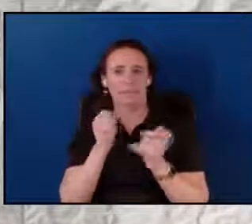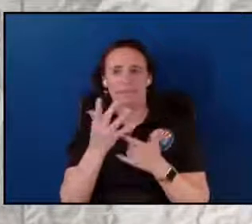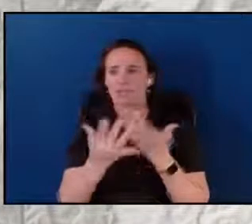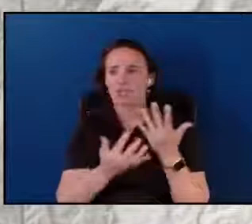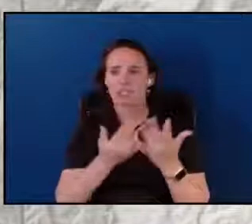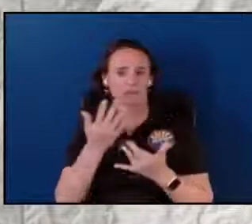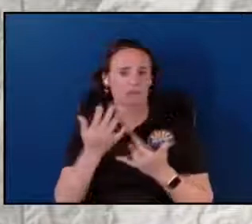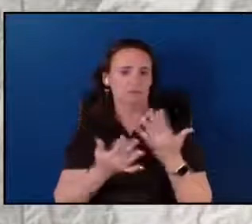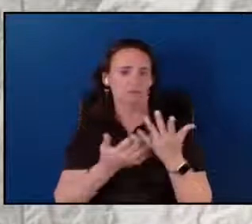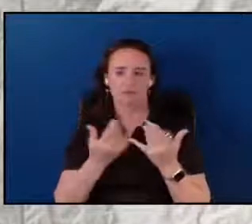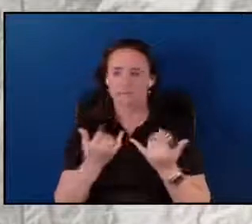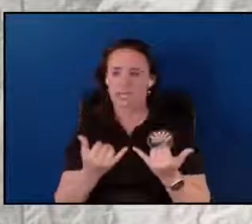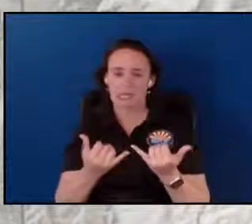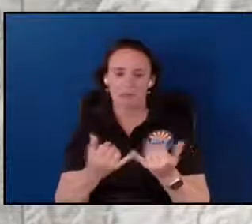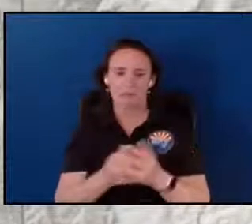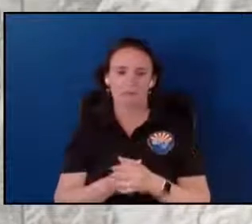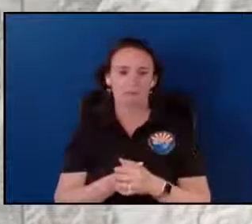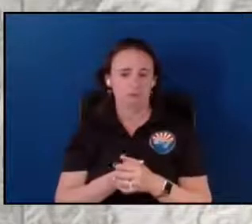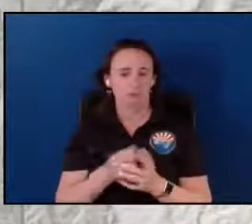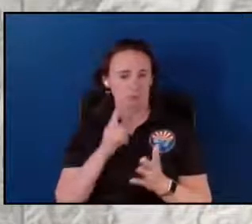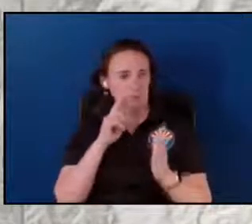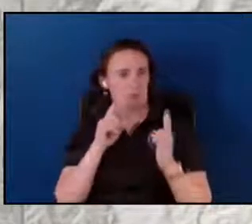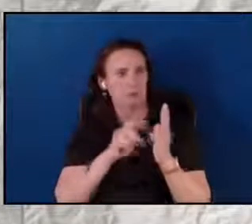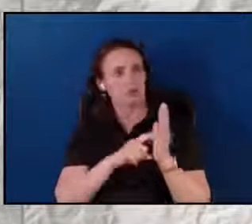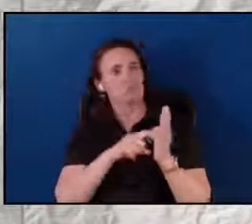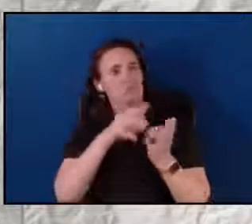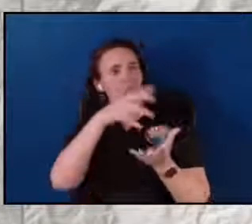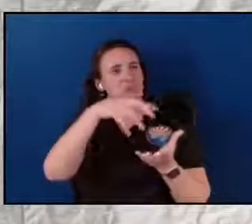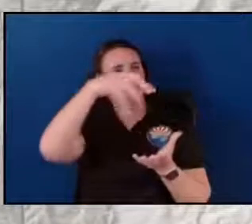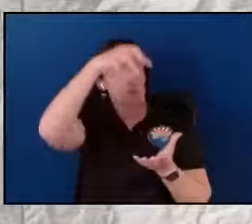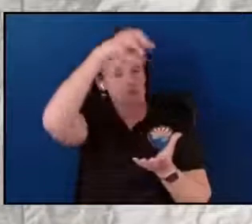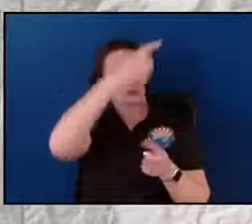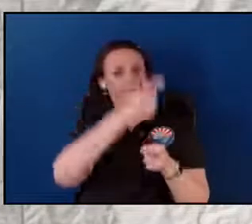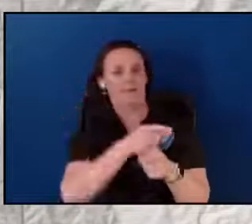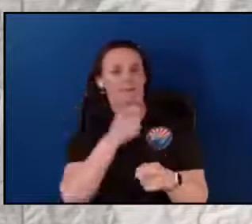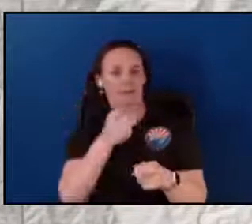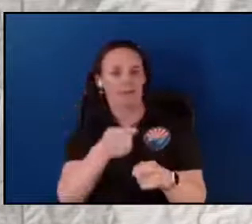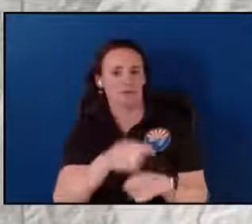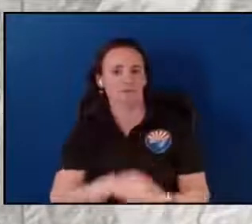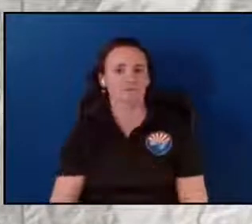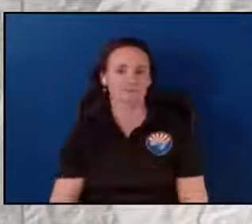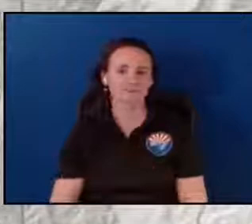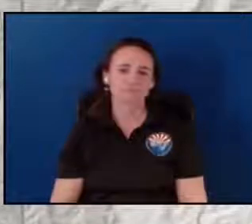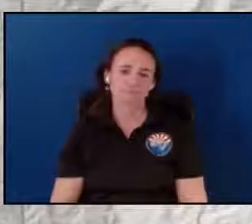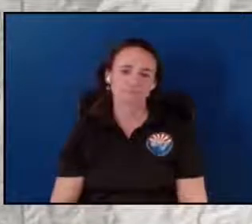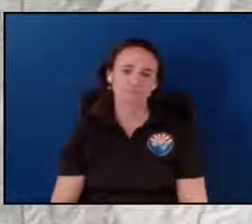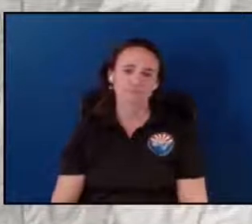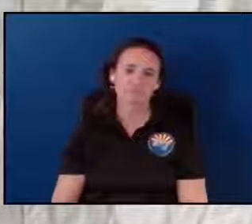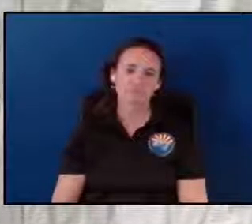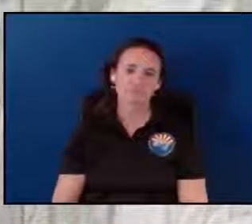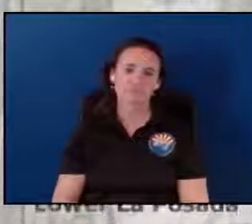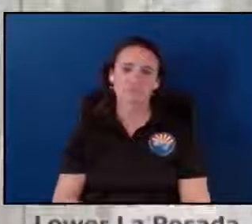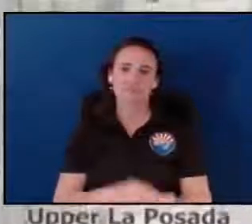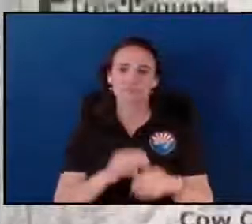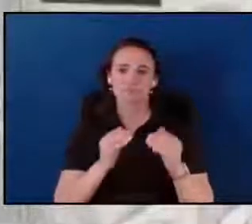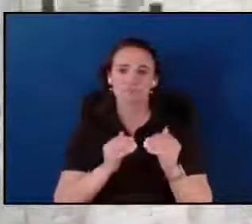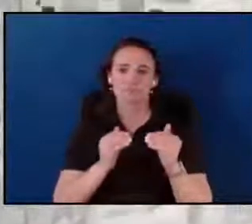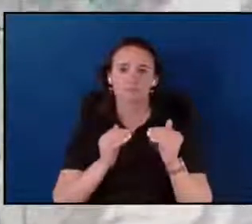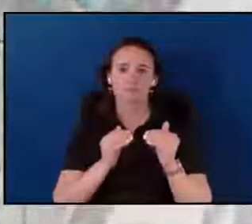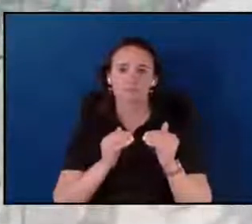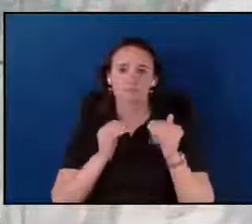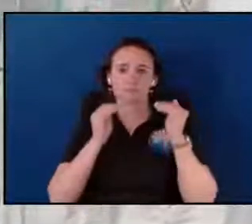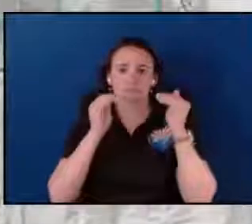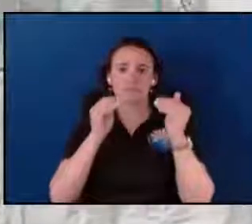there is going to continue to be smoke for the coming days coming out of that area. So moving on up to Elk Mountain,